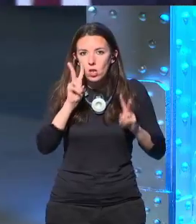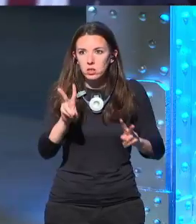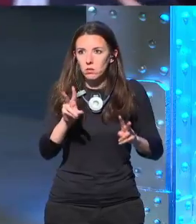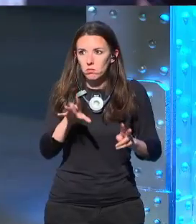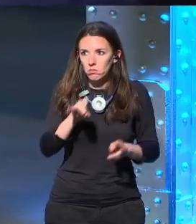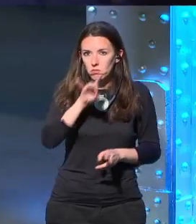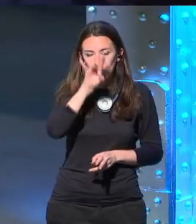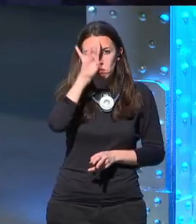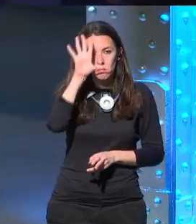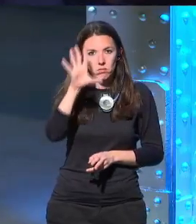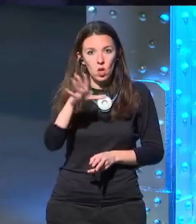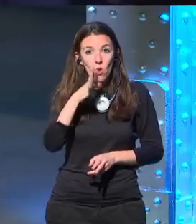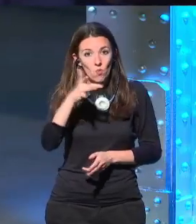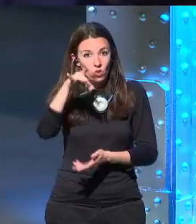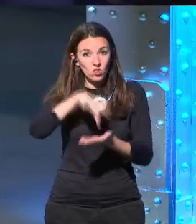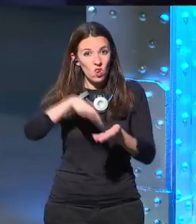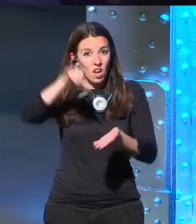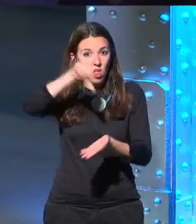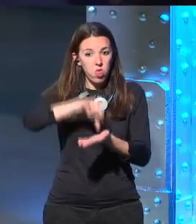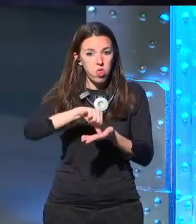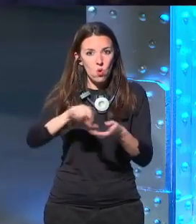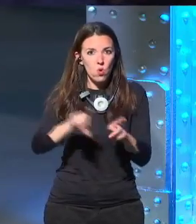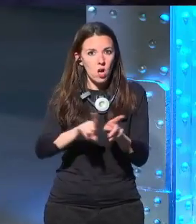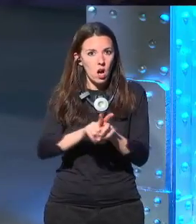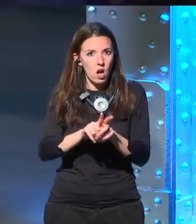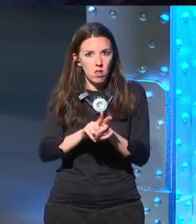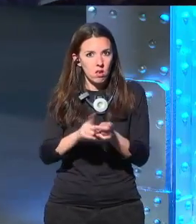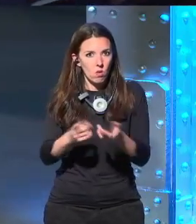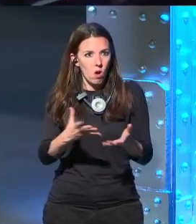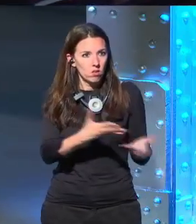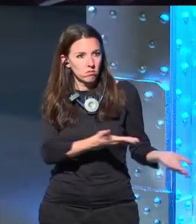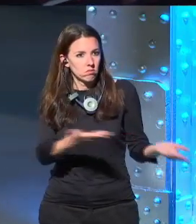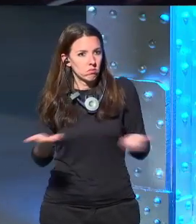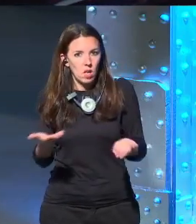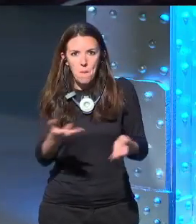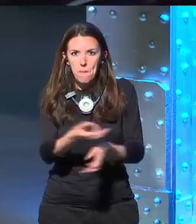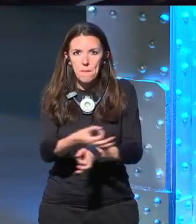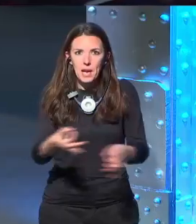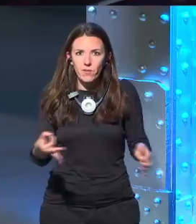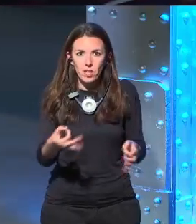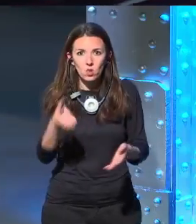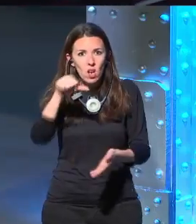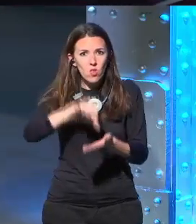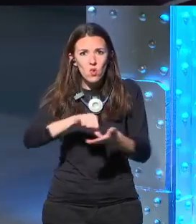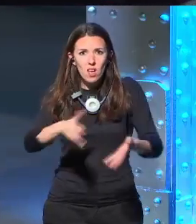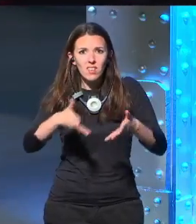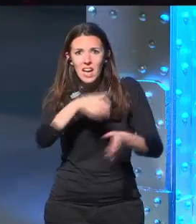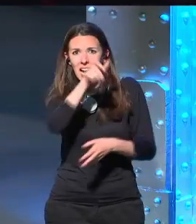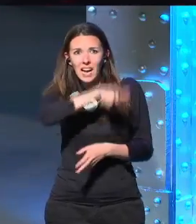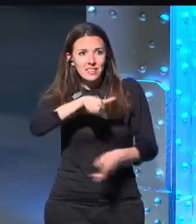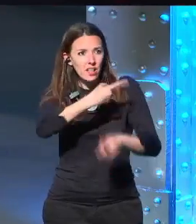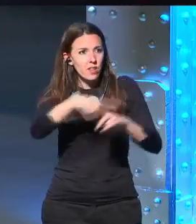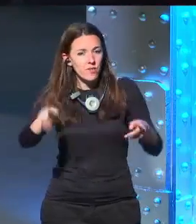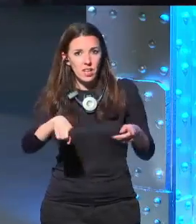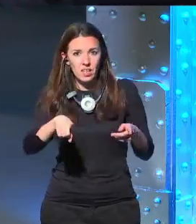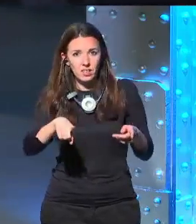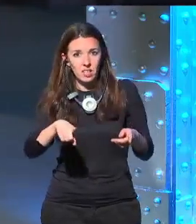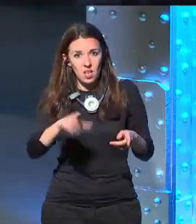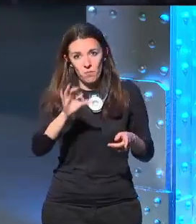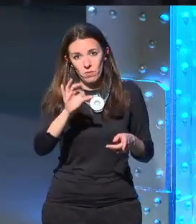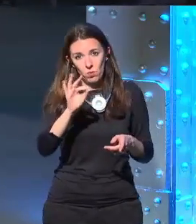but enthusiastically loved people who were different. As Steve Jobs said, creativity comes from the rebels,